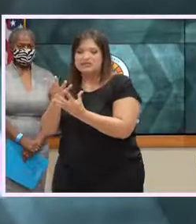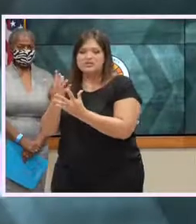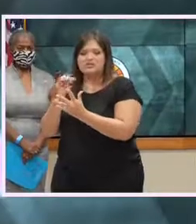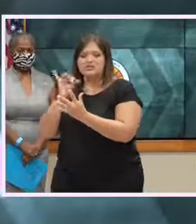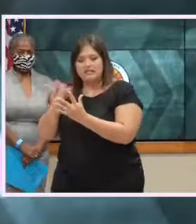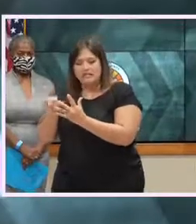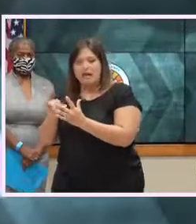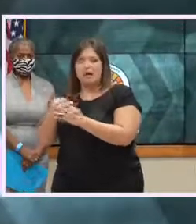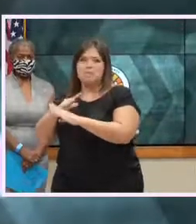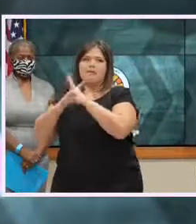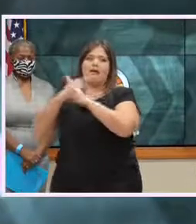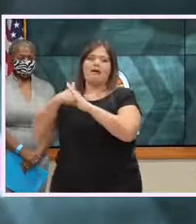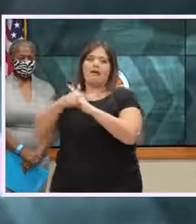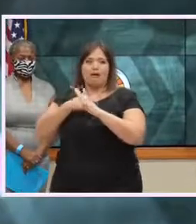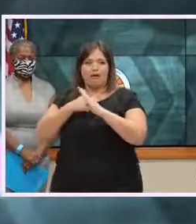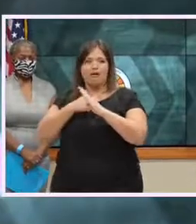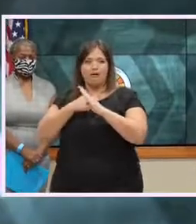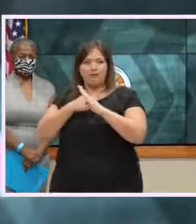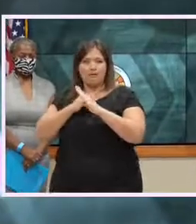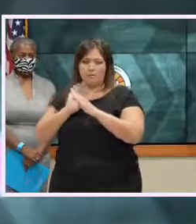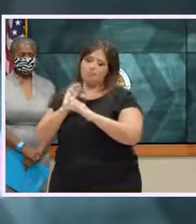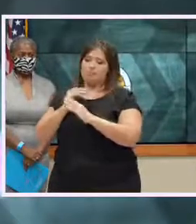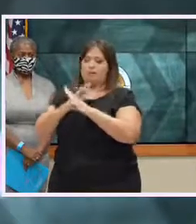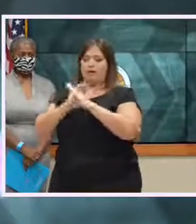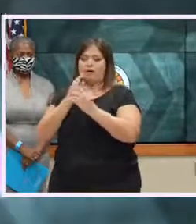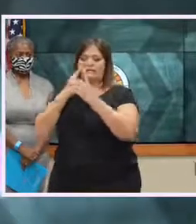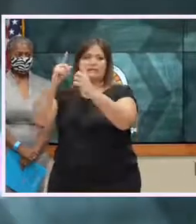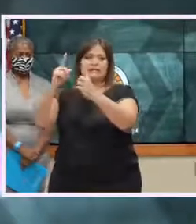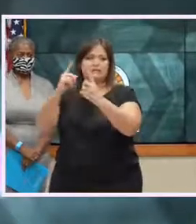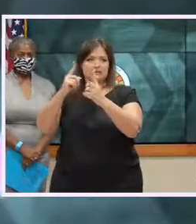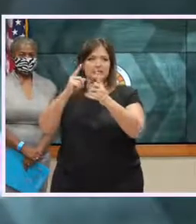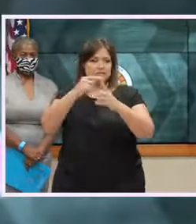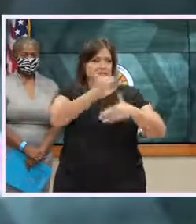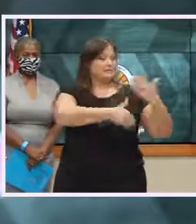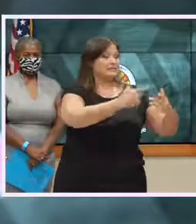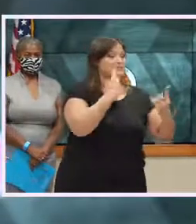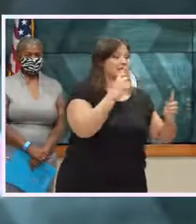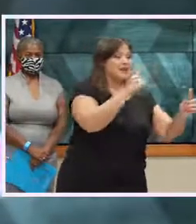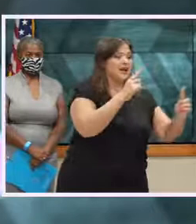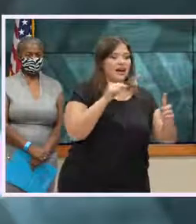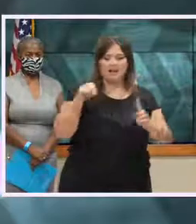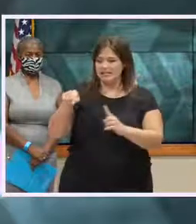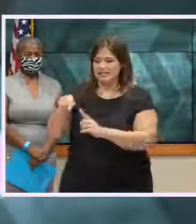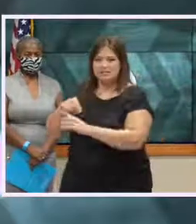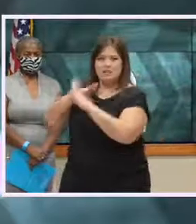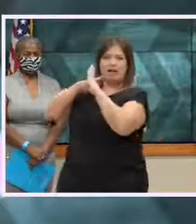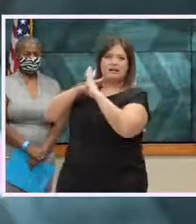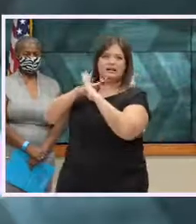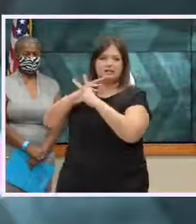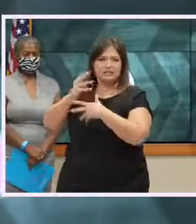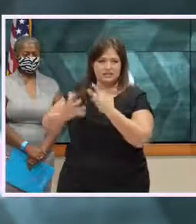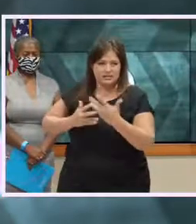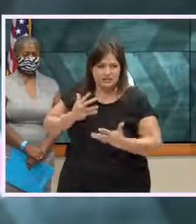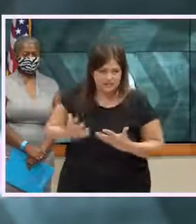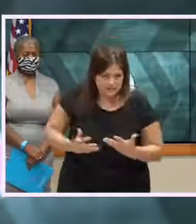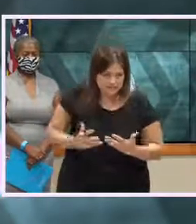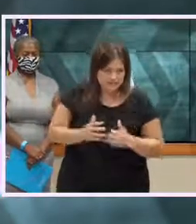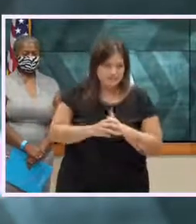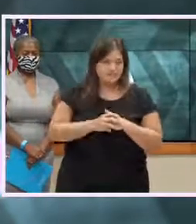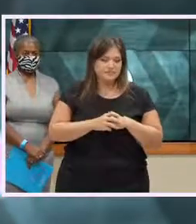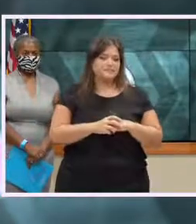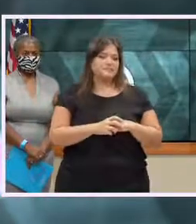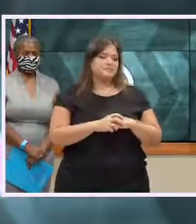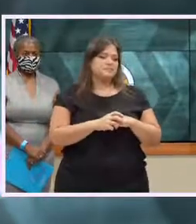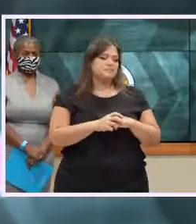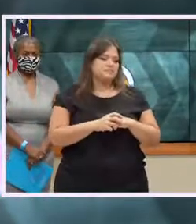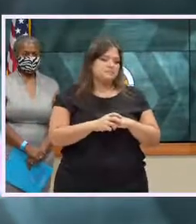virus. I'll address that in a minute. First, I want to provide an update on where we are when it comes to COVID-19 in our community.